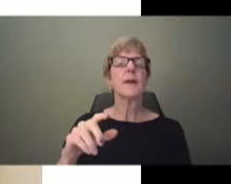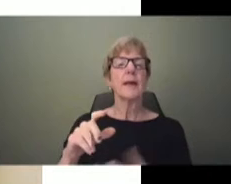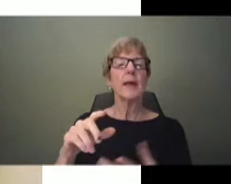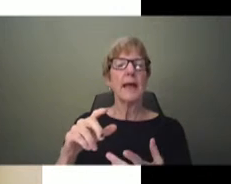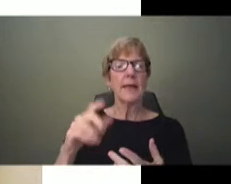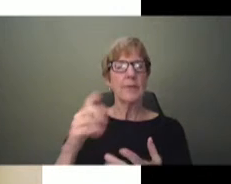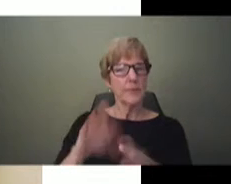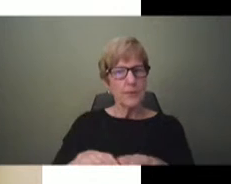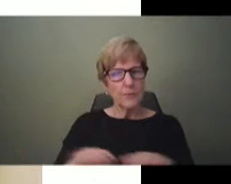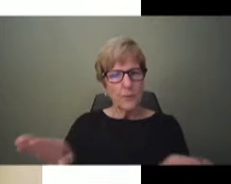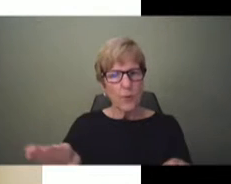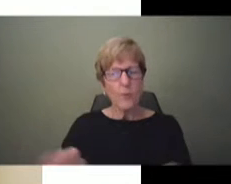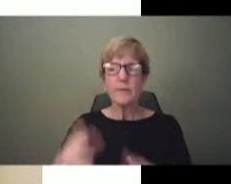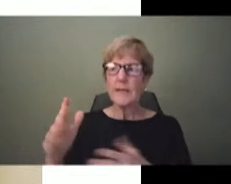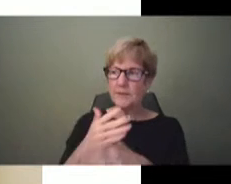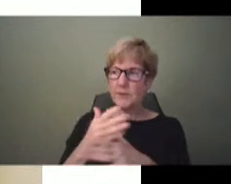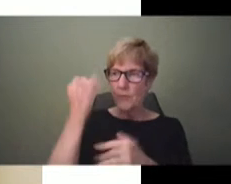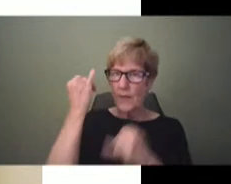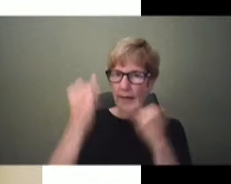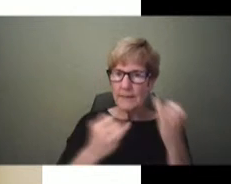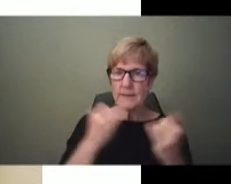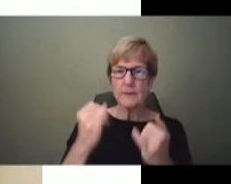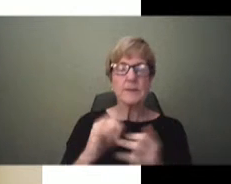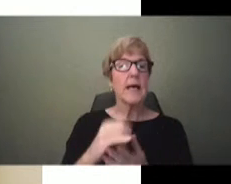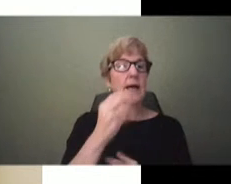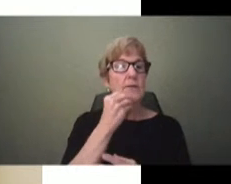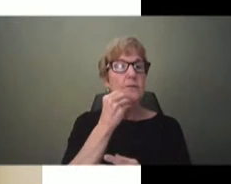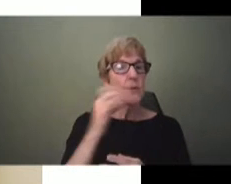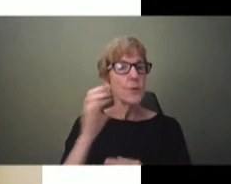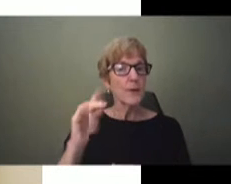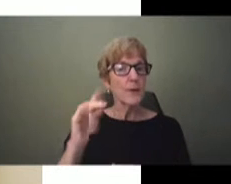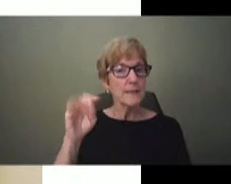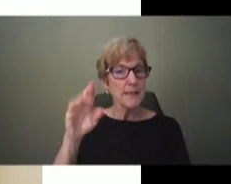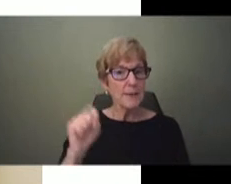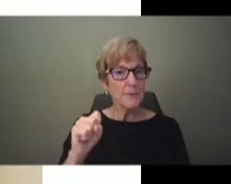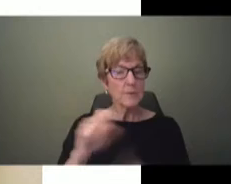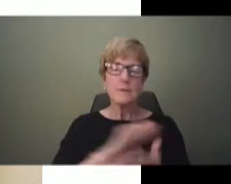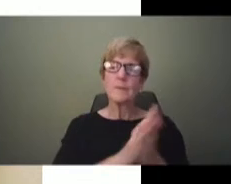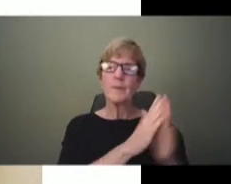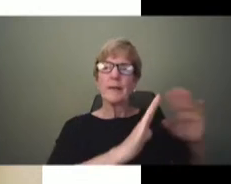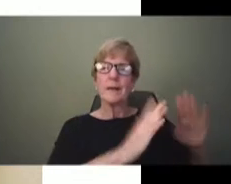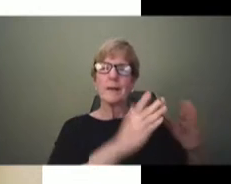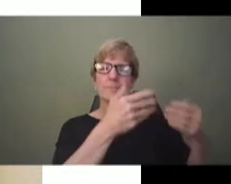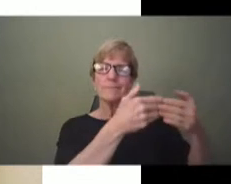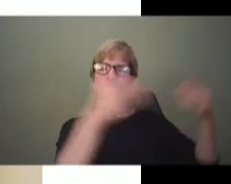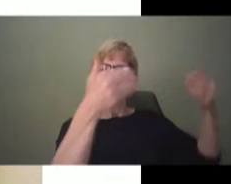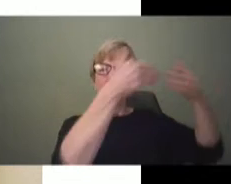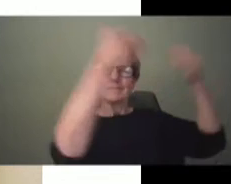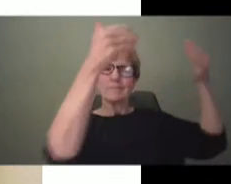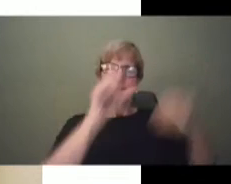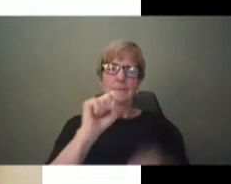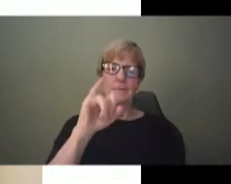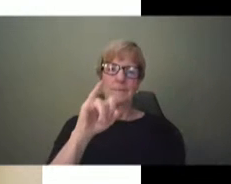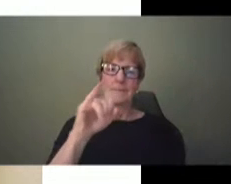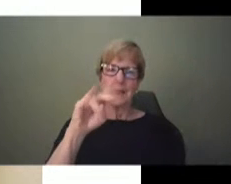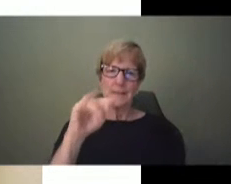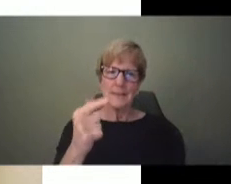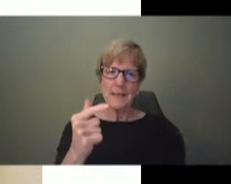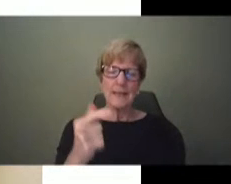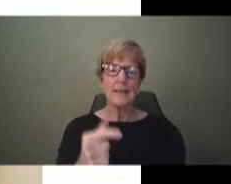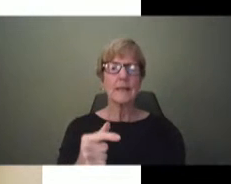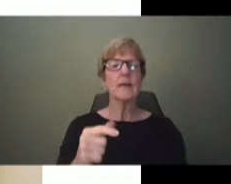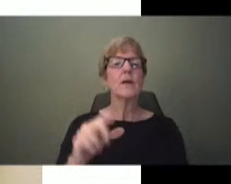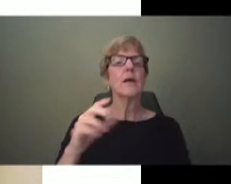ideas uh that include turning food containers into siding for our bike shelter uh weaving discarded